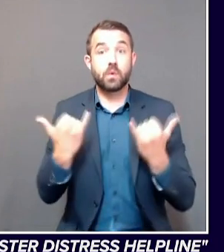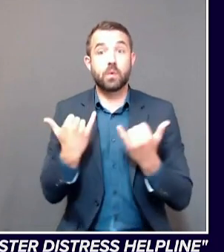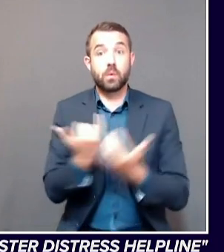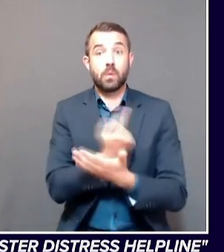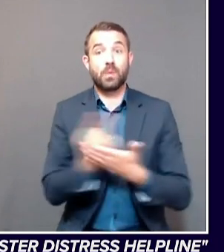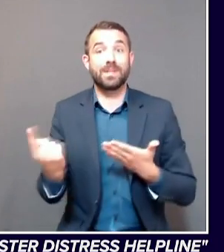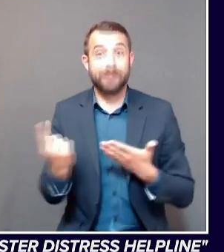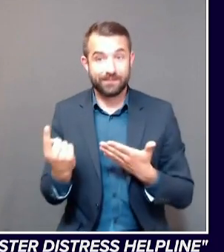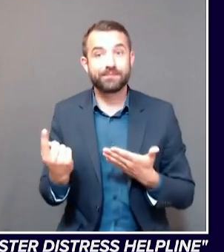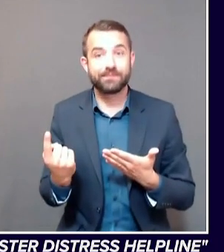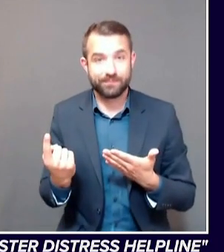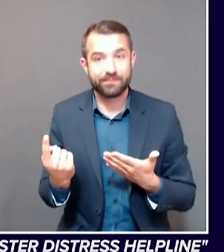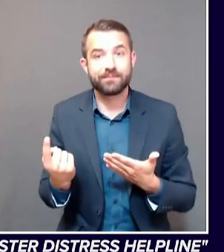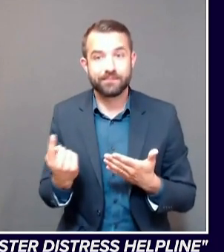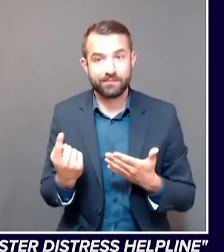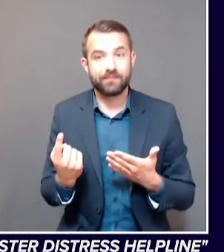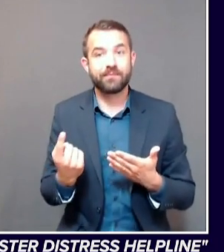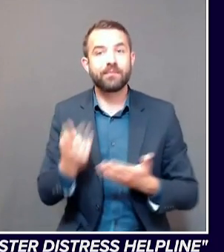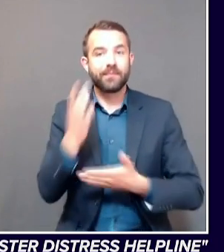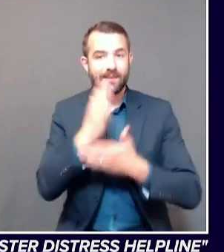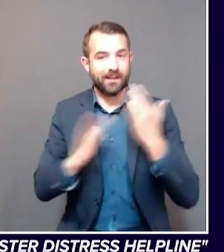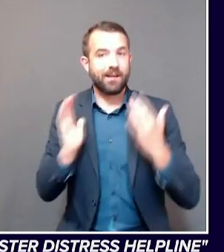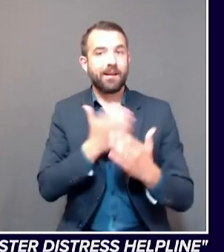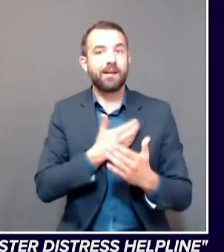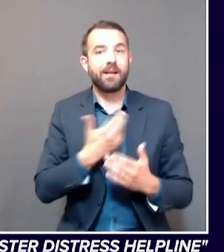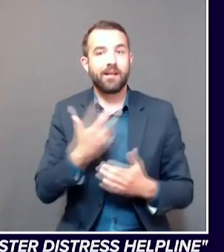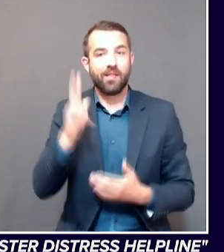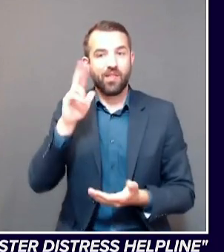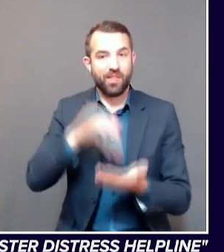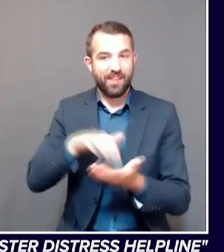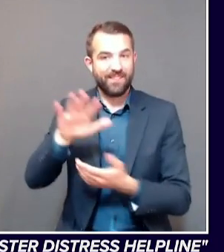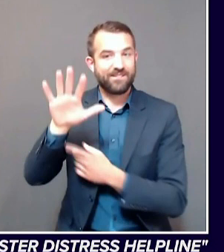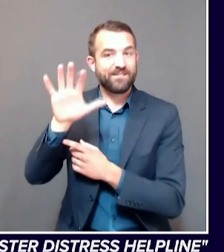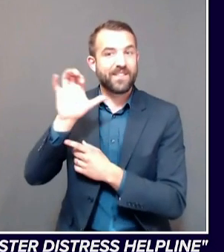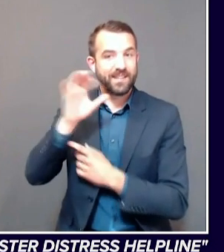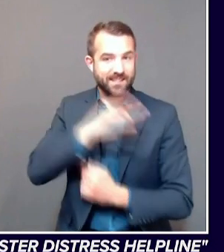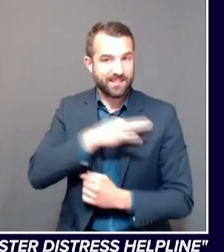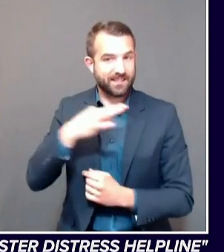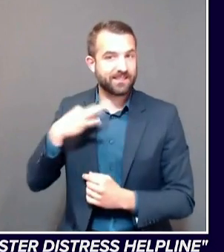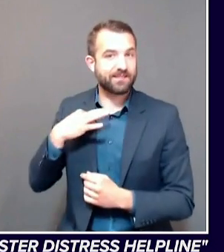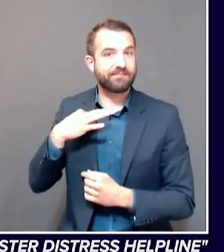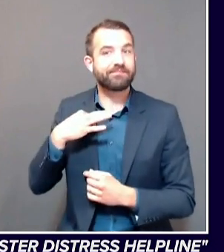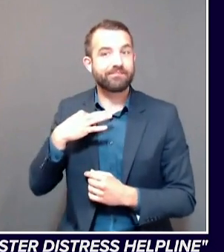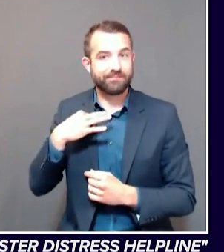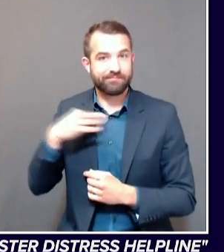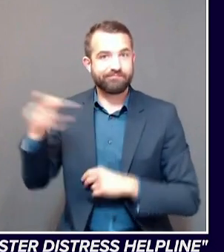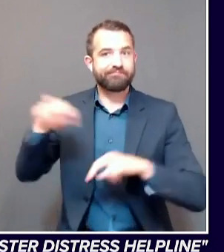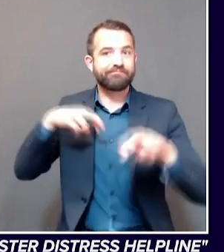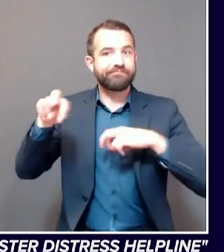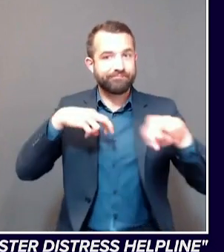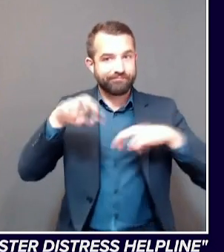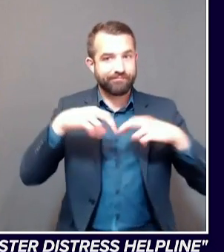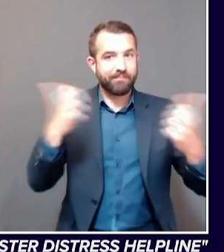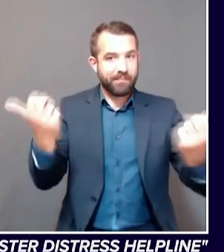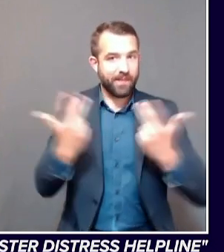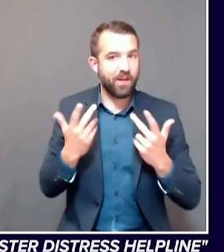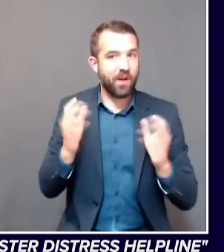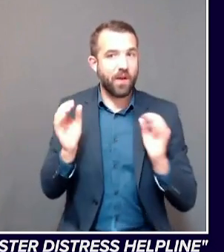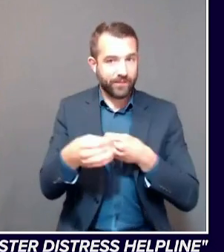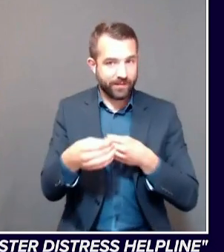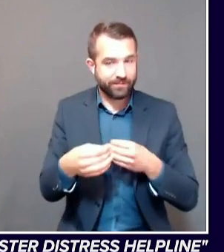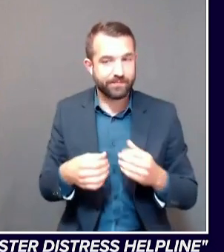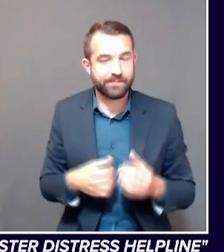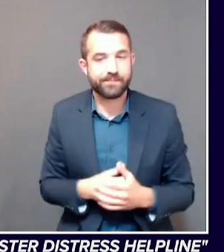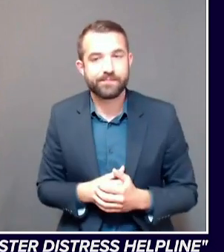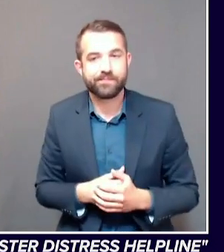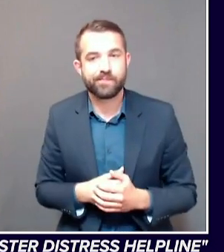beginning to return some of our 3,400 Department of Health and Human Services workers back to the offices, including into the field